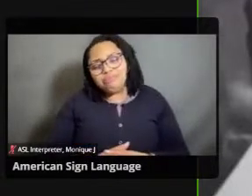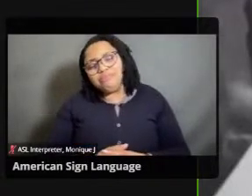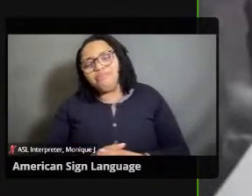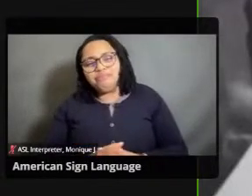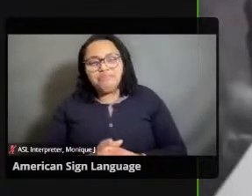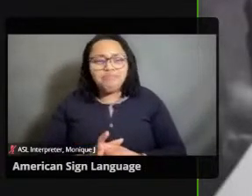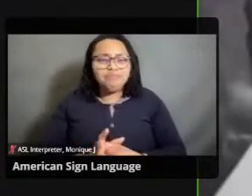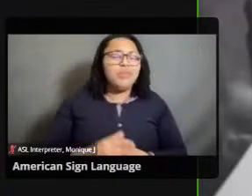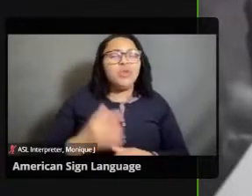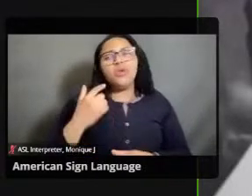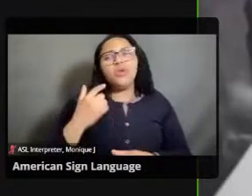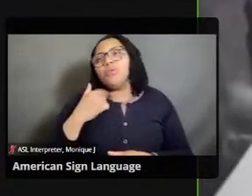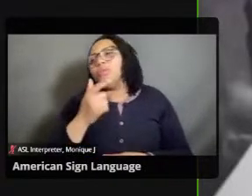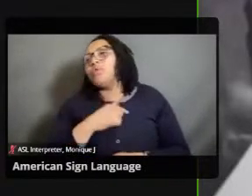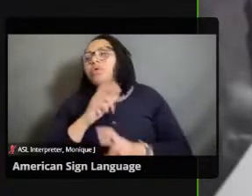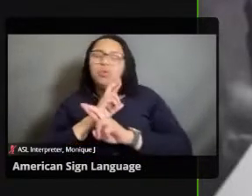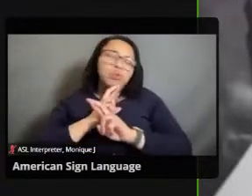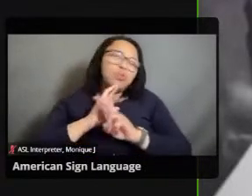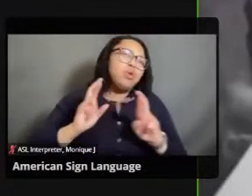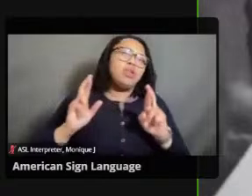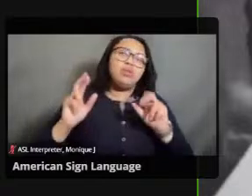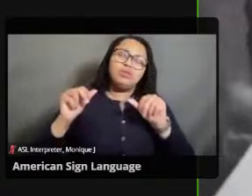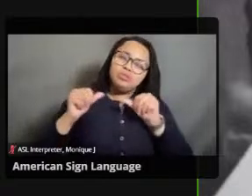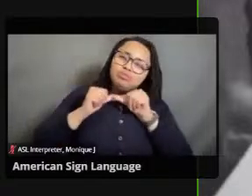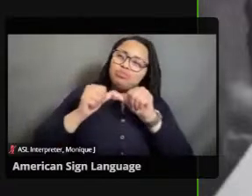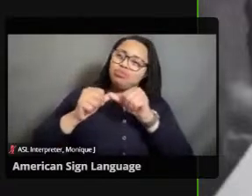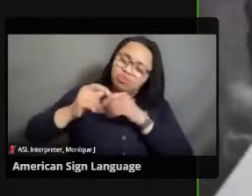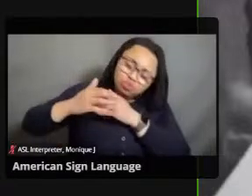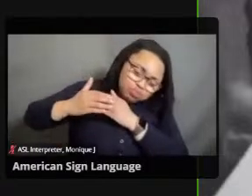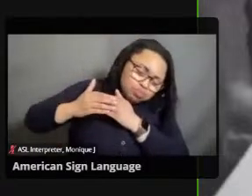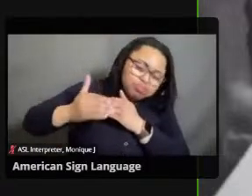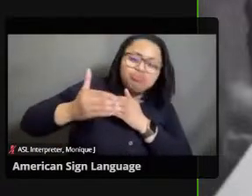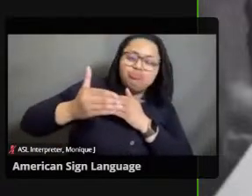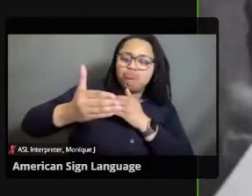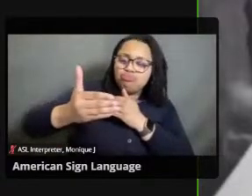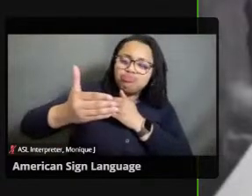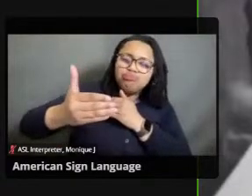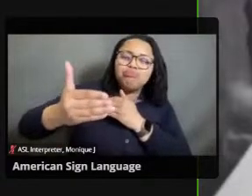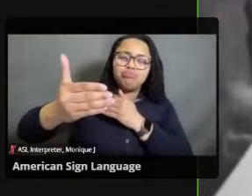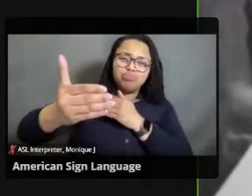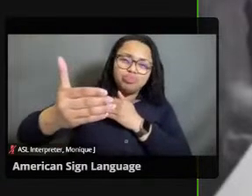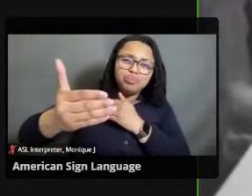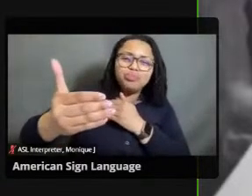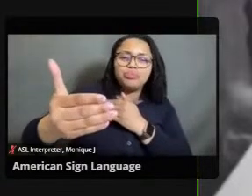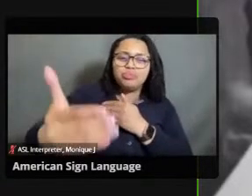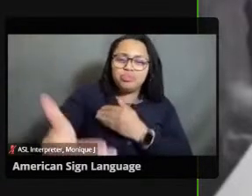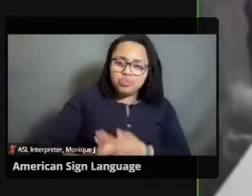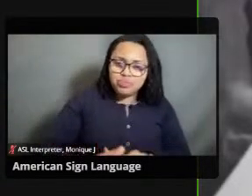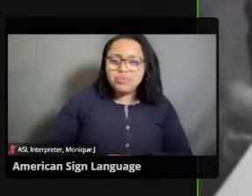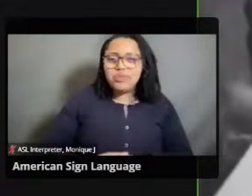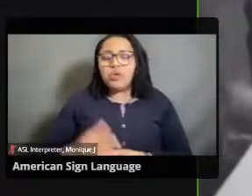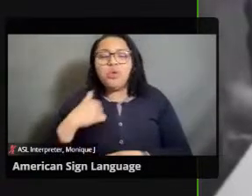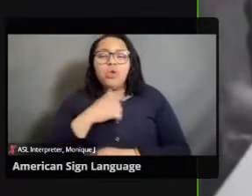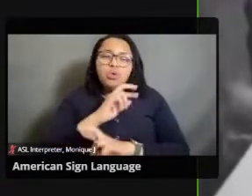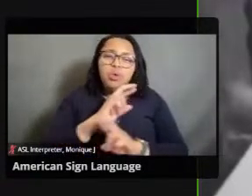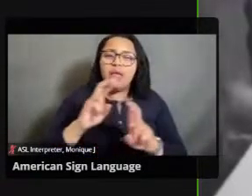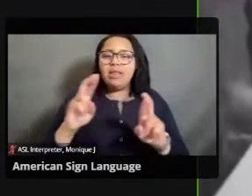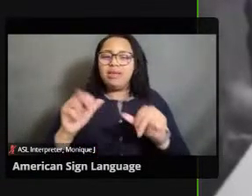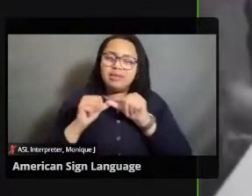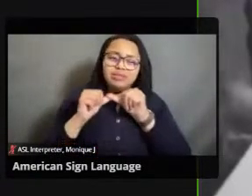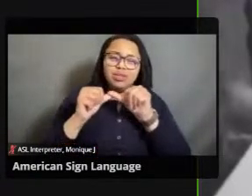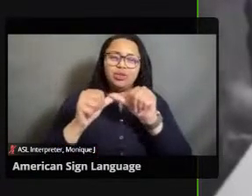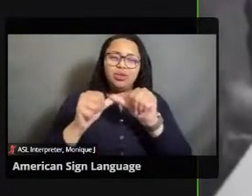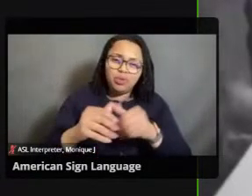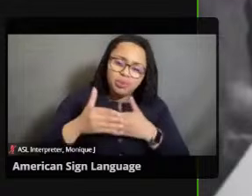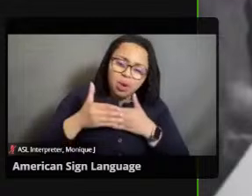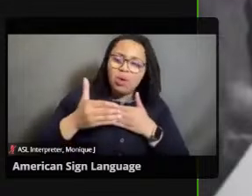on. And we're ready to carry on. And we're ready to carry on. And we're ready